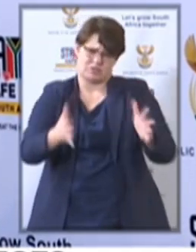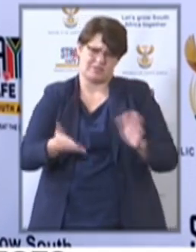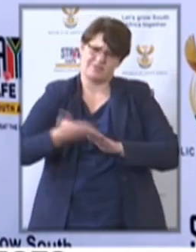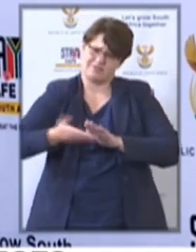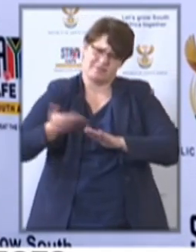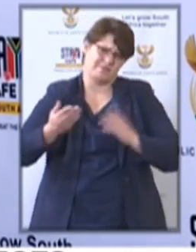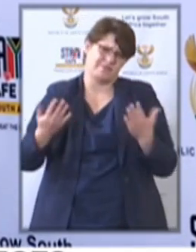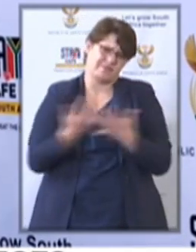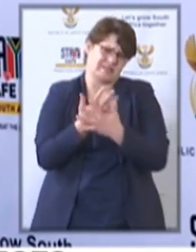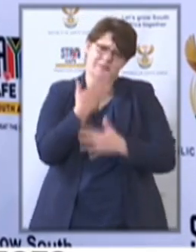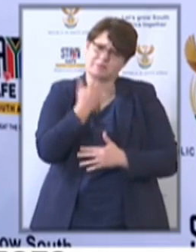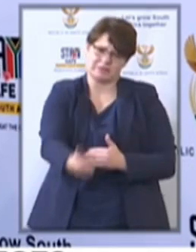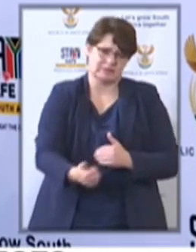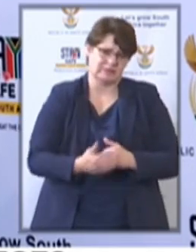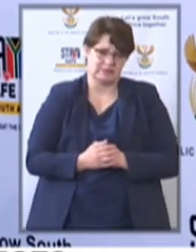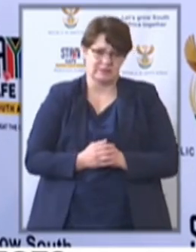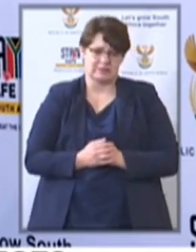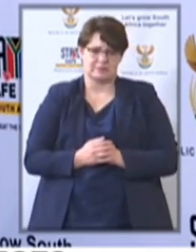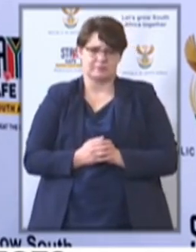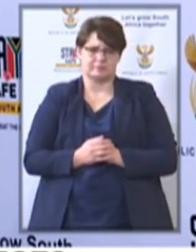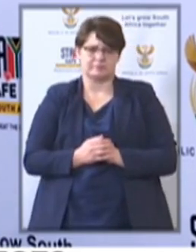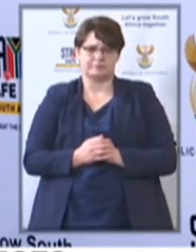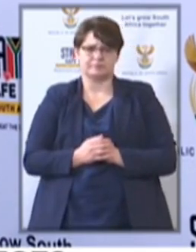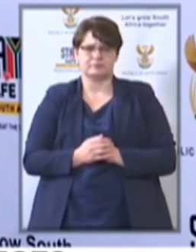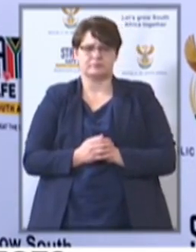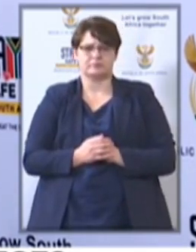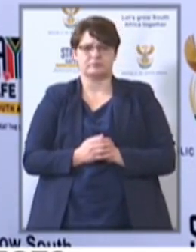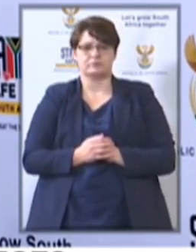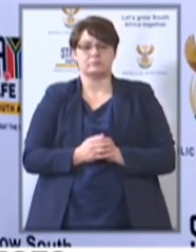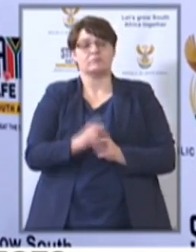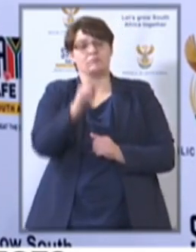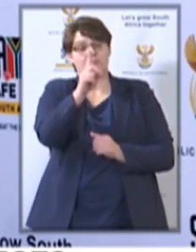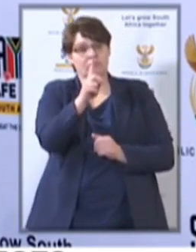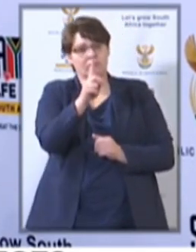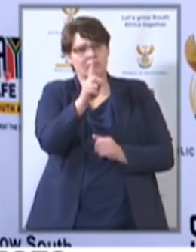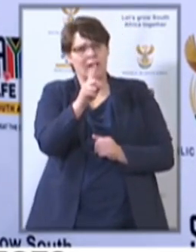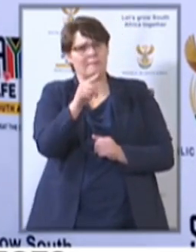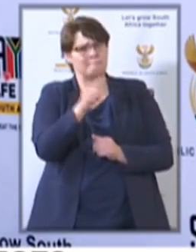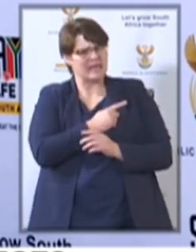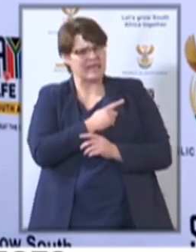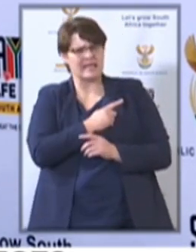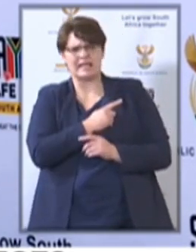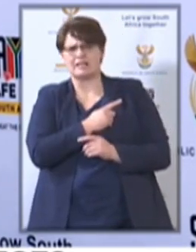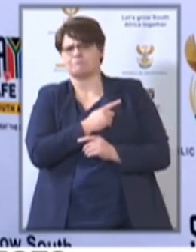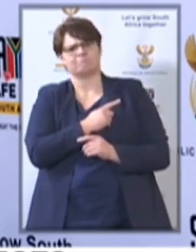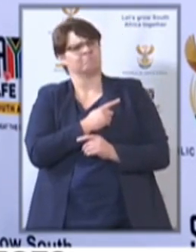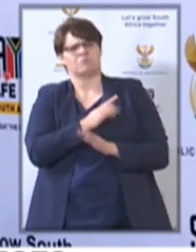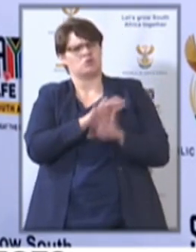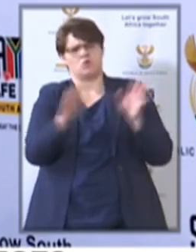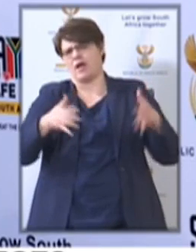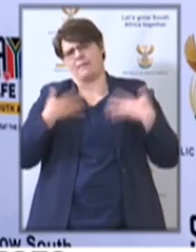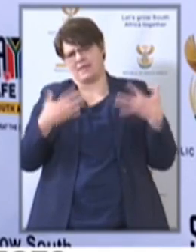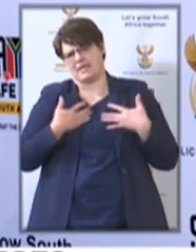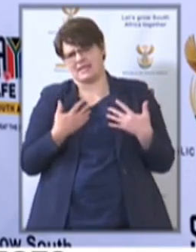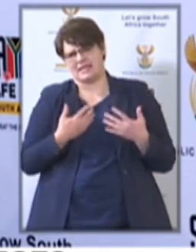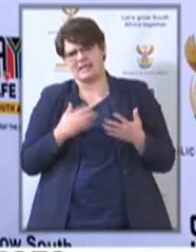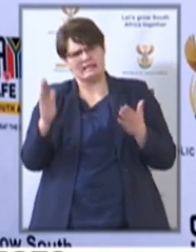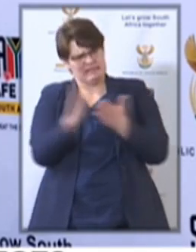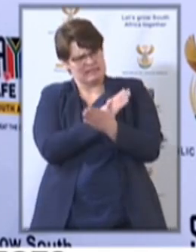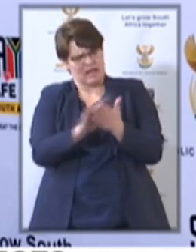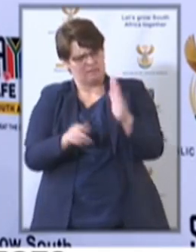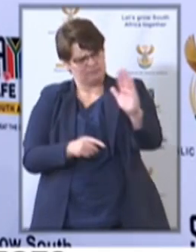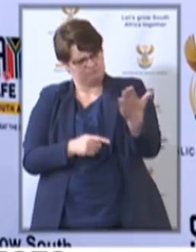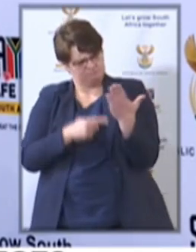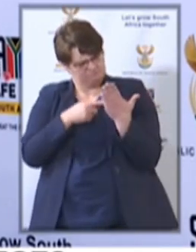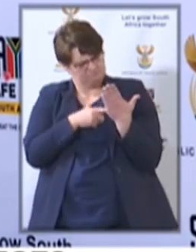I must also say that I remain unhappy about some of the reports that I